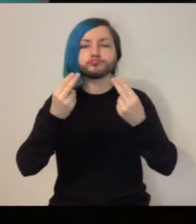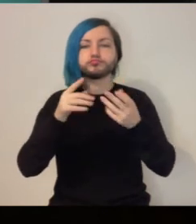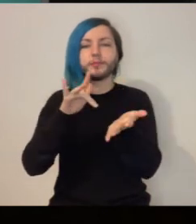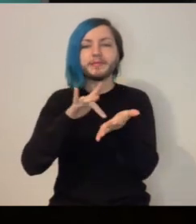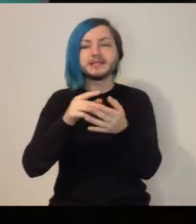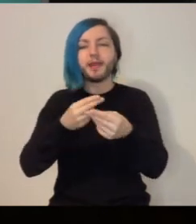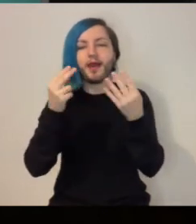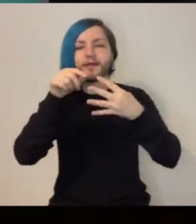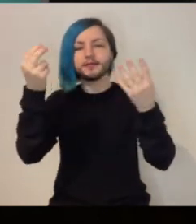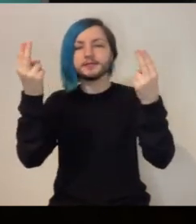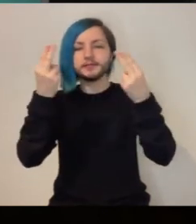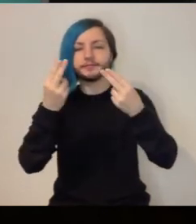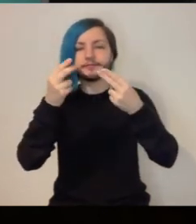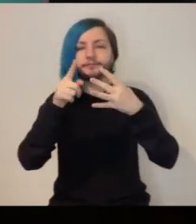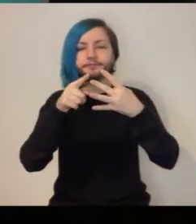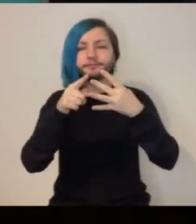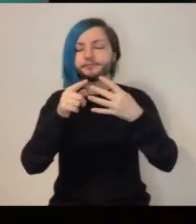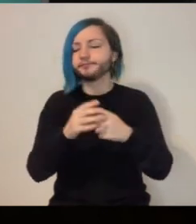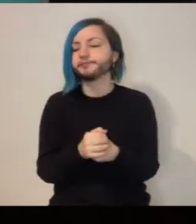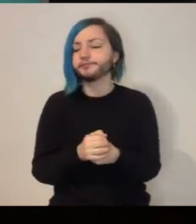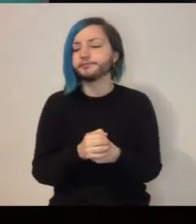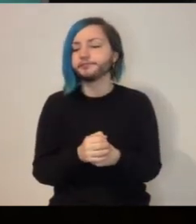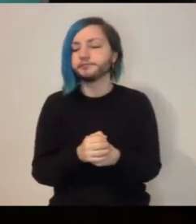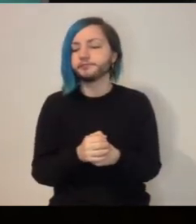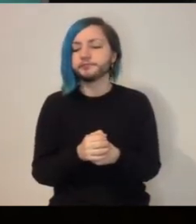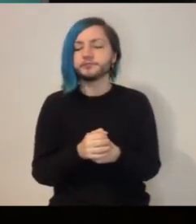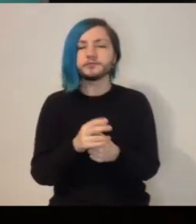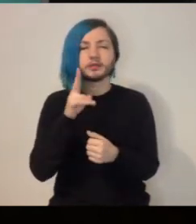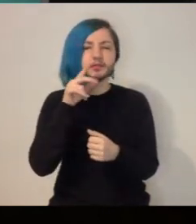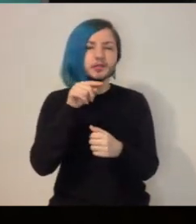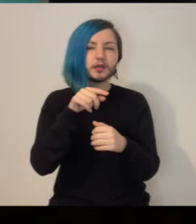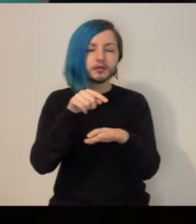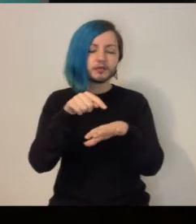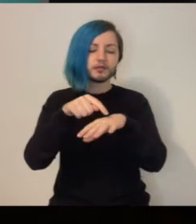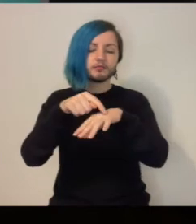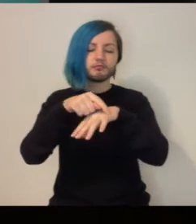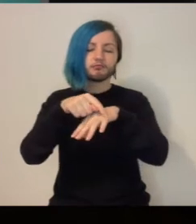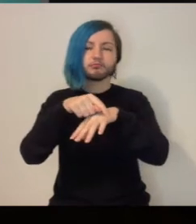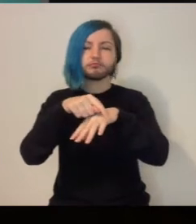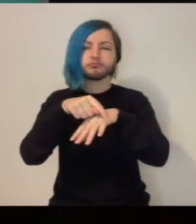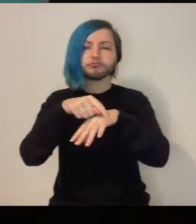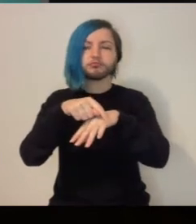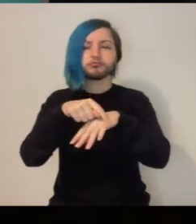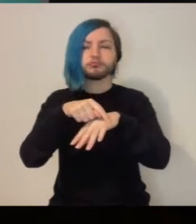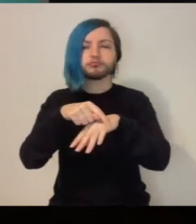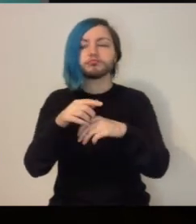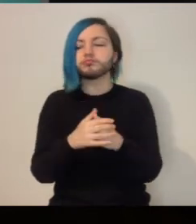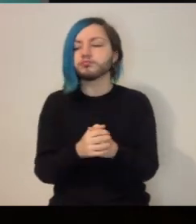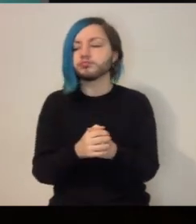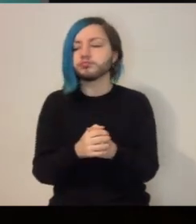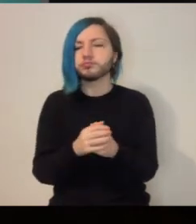my medium light. And I can see that that's pretty light between the knuckle and the